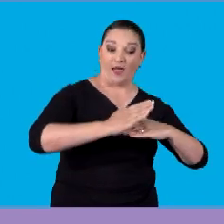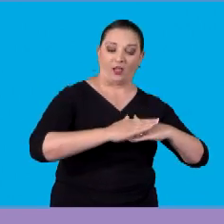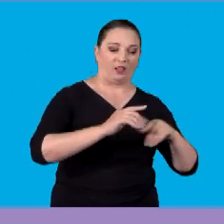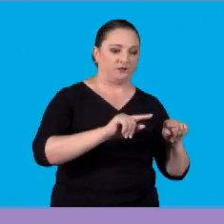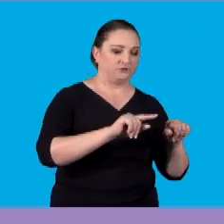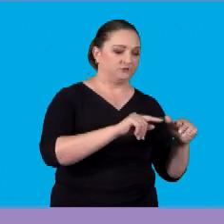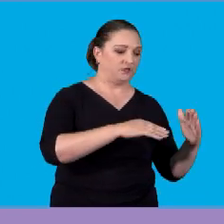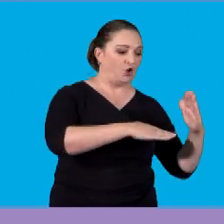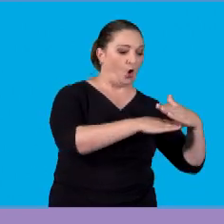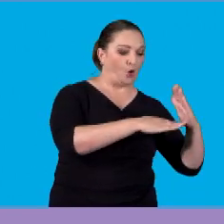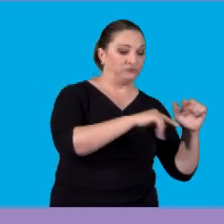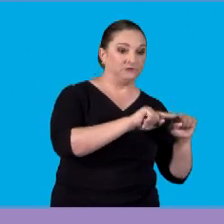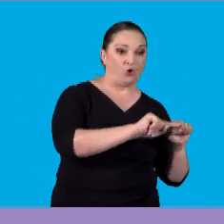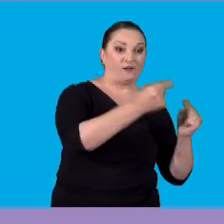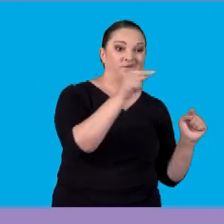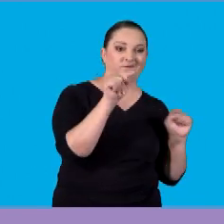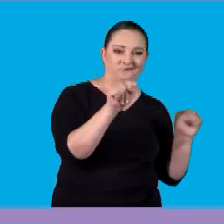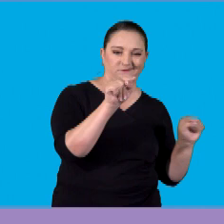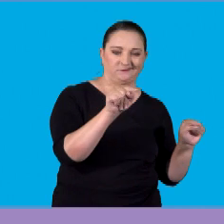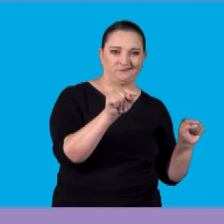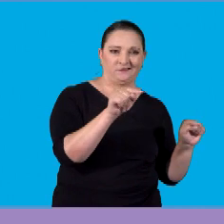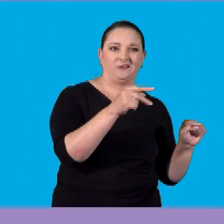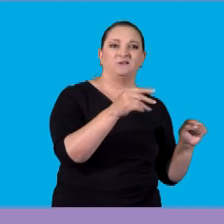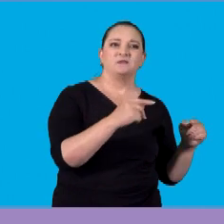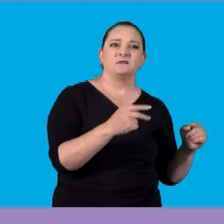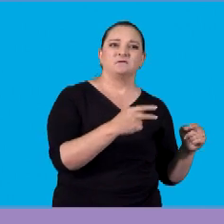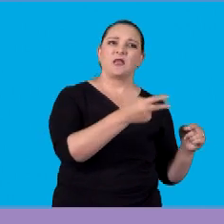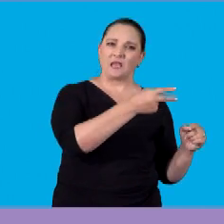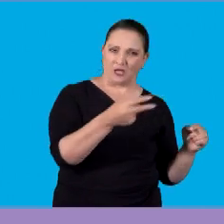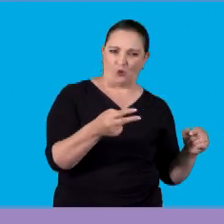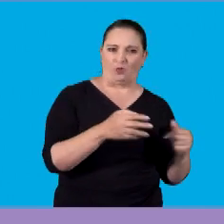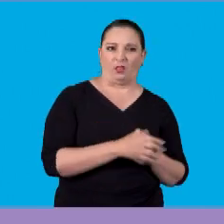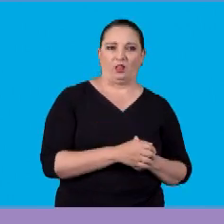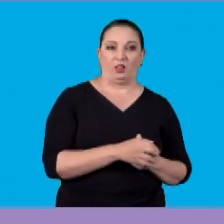the opposite angles are equal. But with